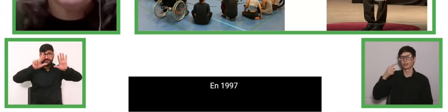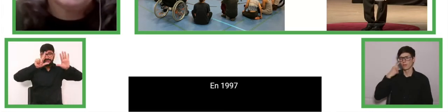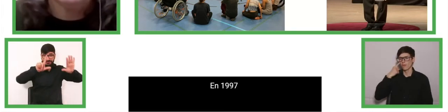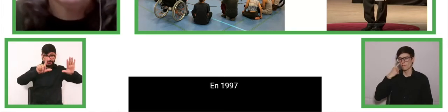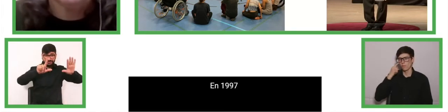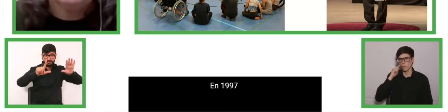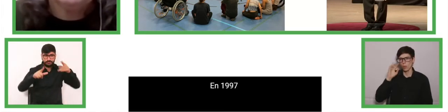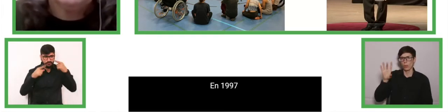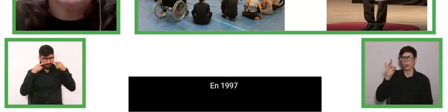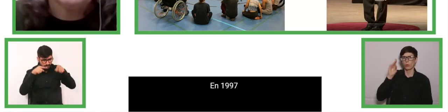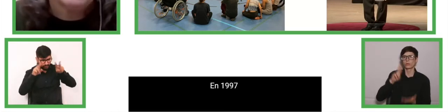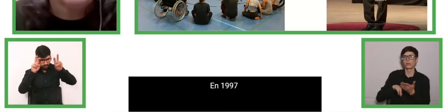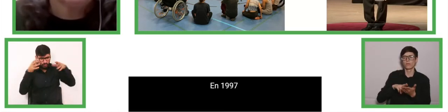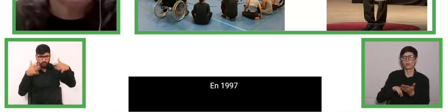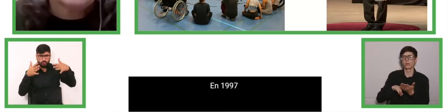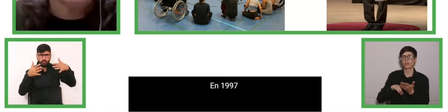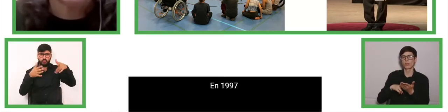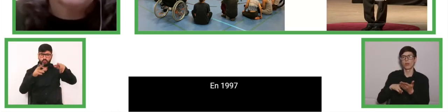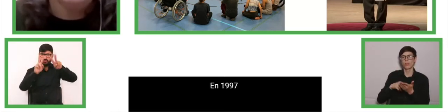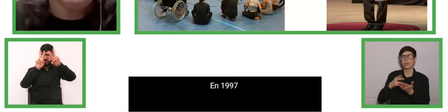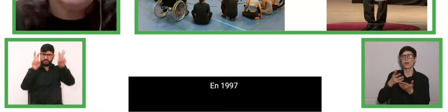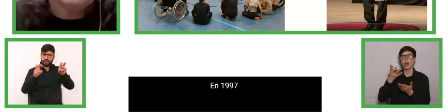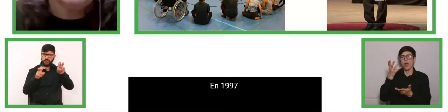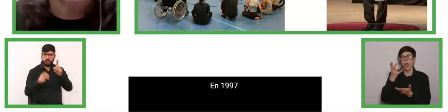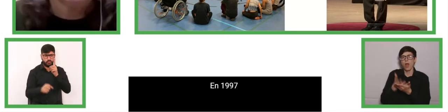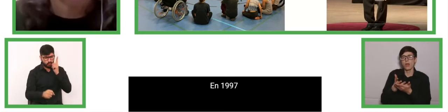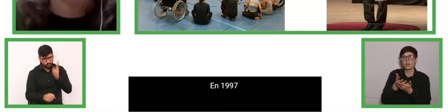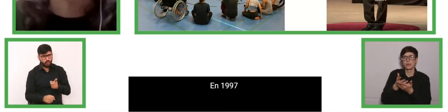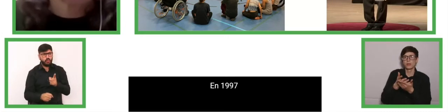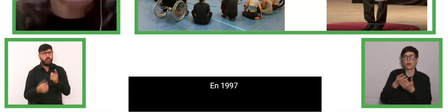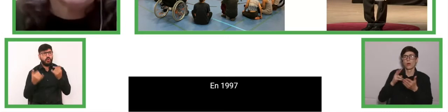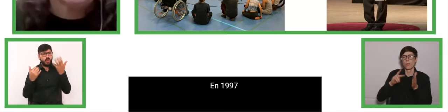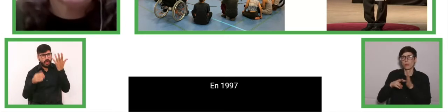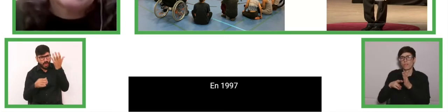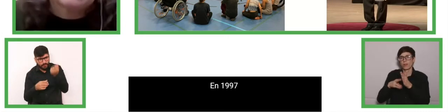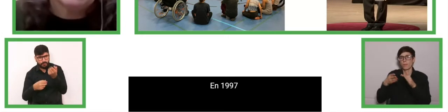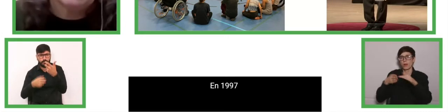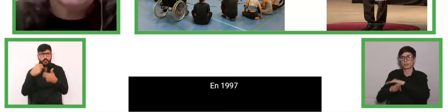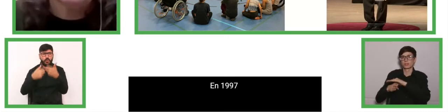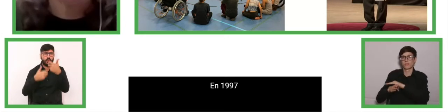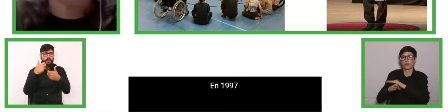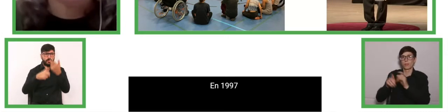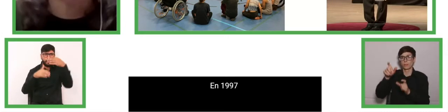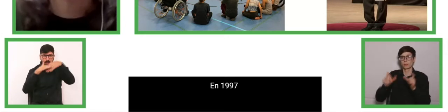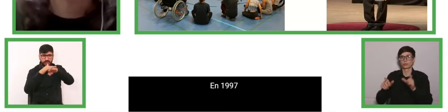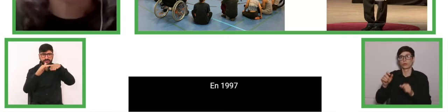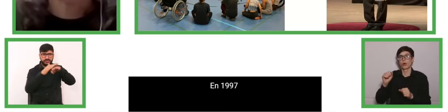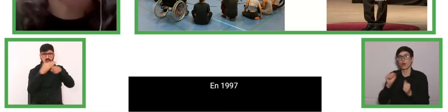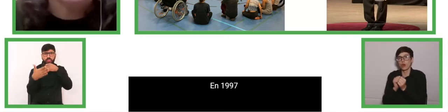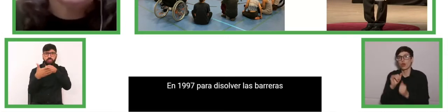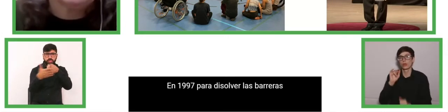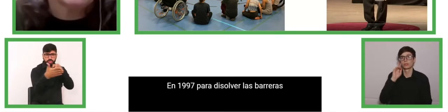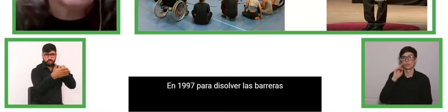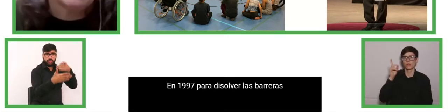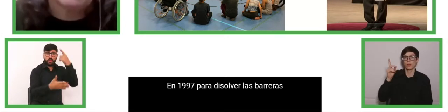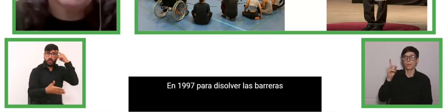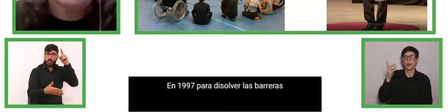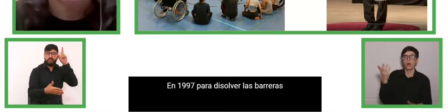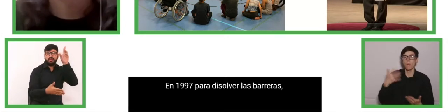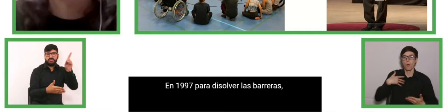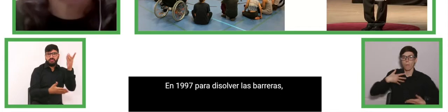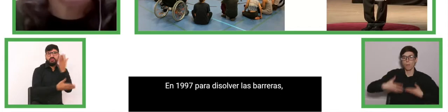and without disabilities through dance and movement. Artistic expression is a powerful tool that connects